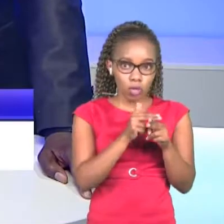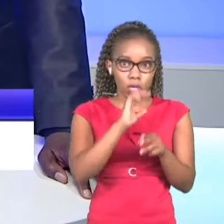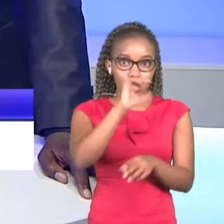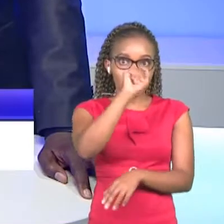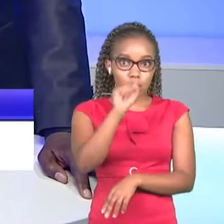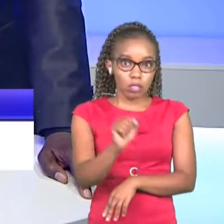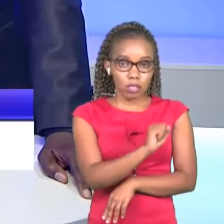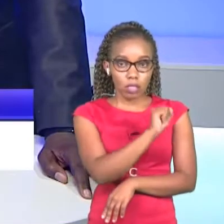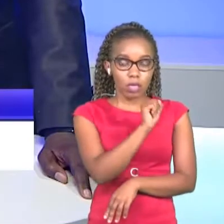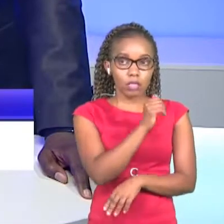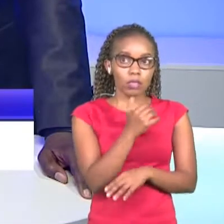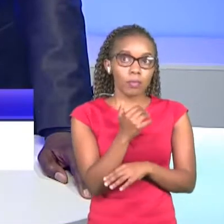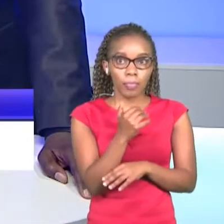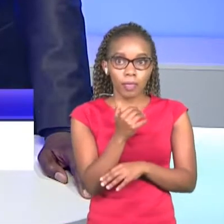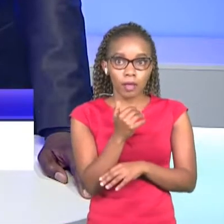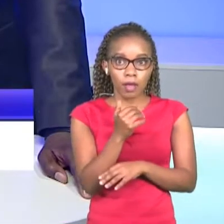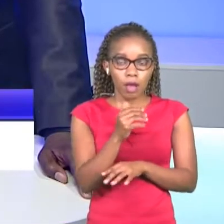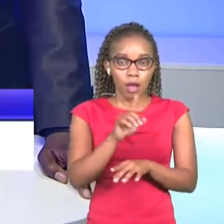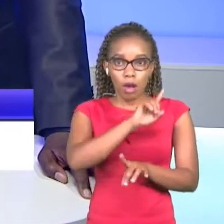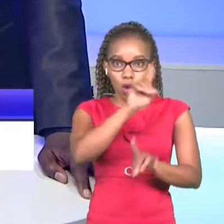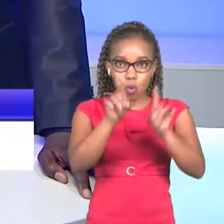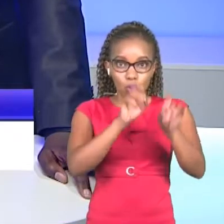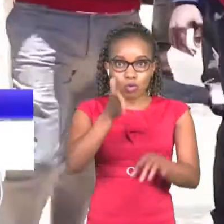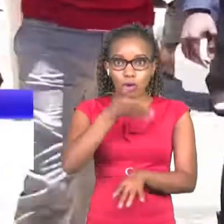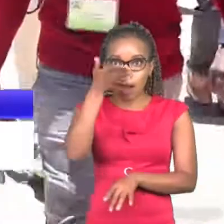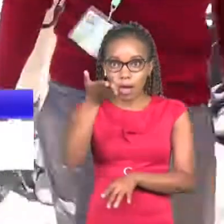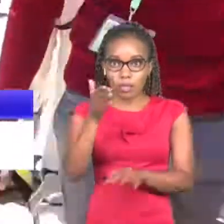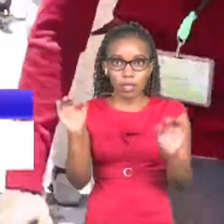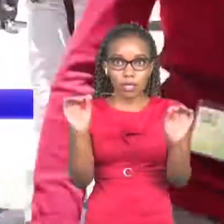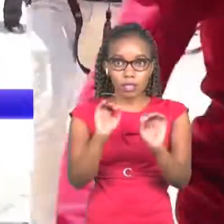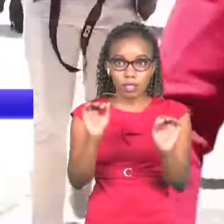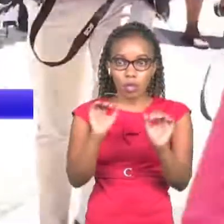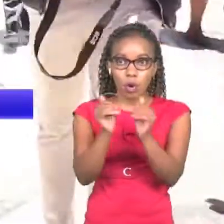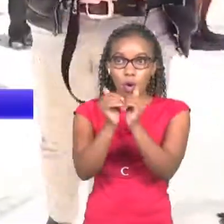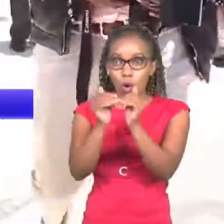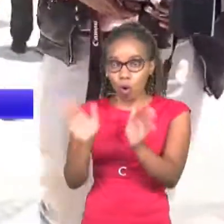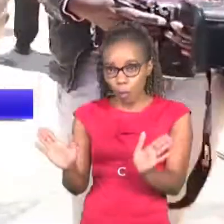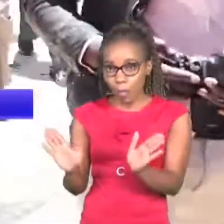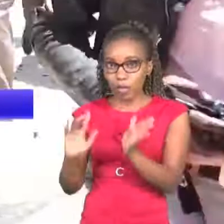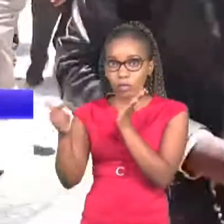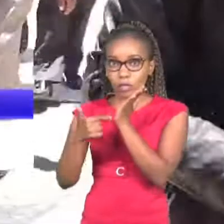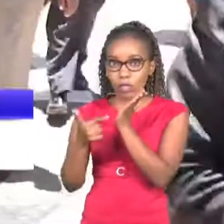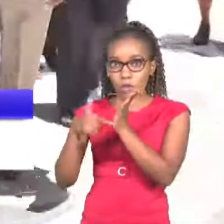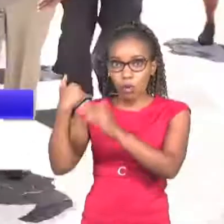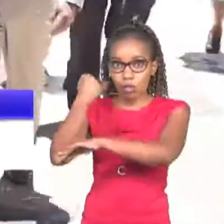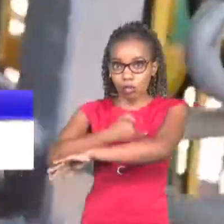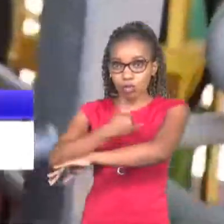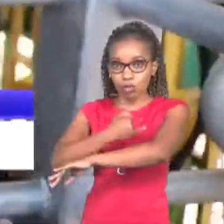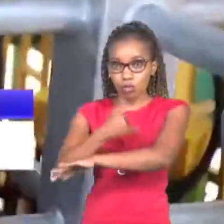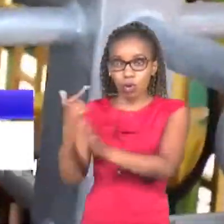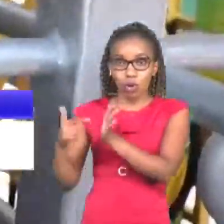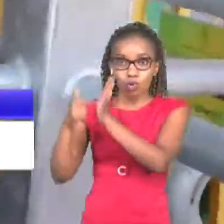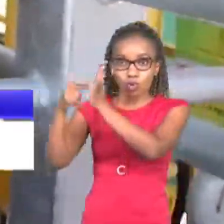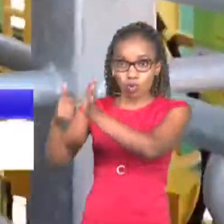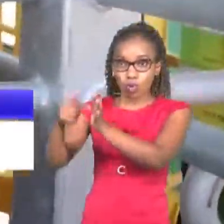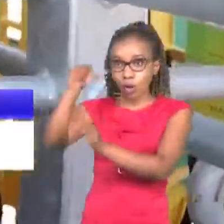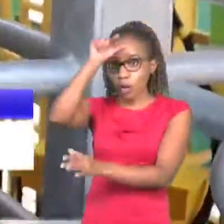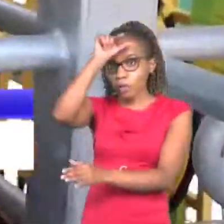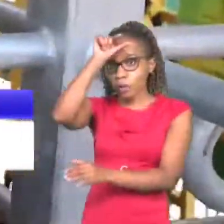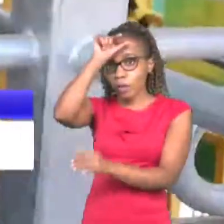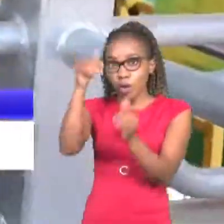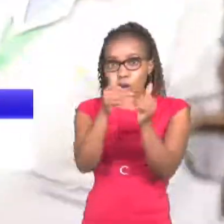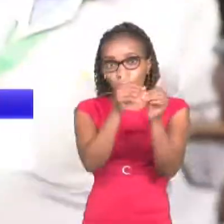who refused to field questions from journalists, has said that reopening of technical institutions is an indicator that the government will reopen